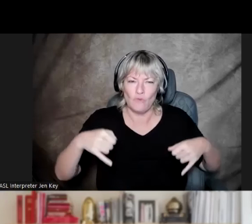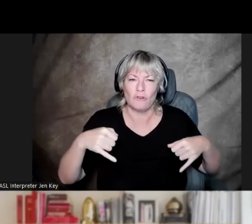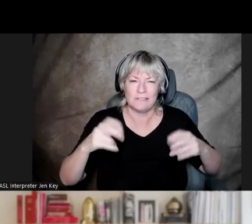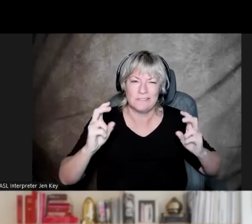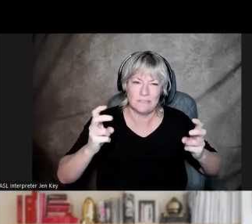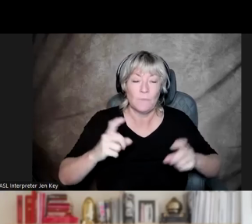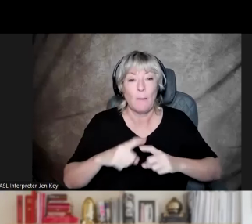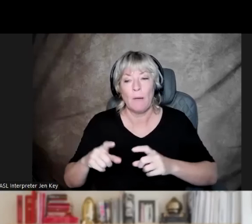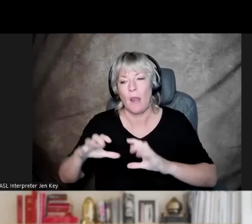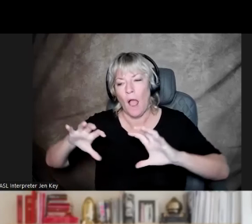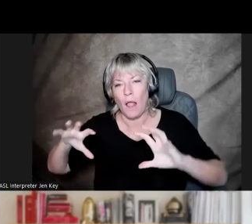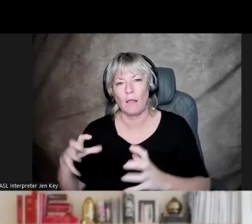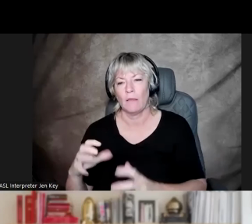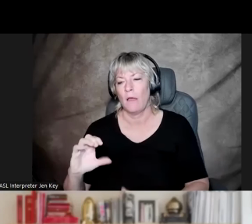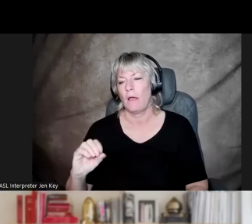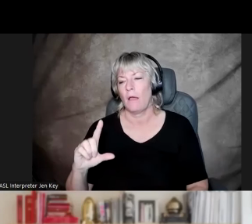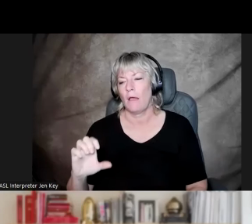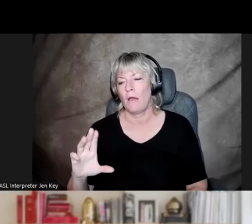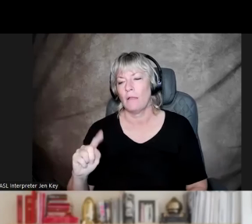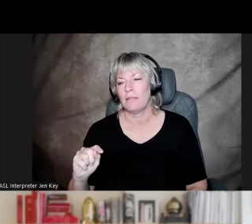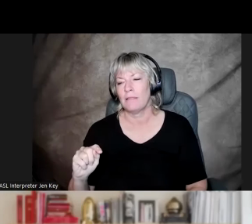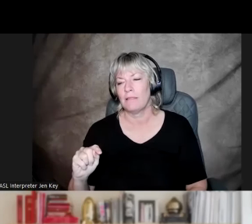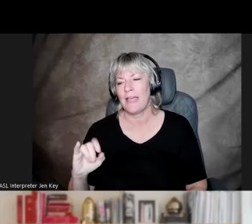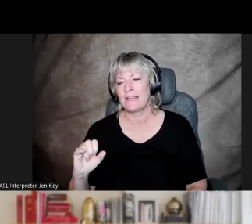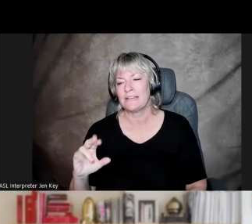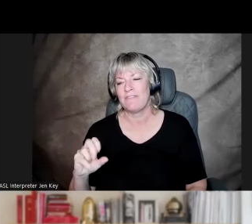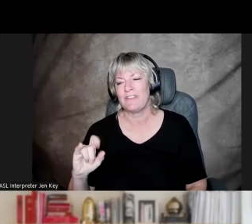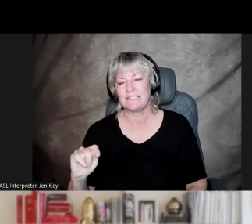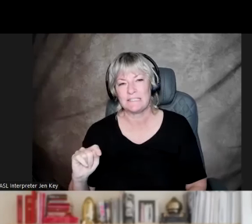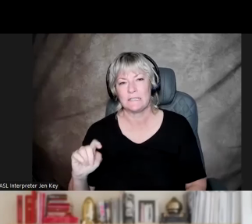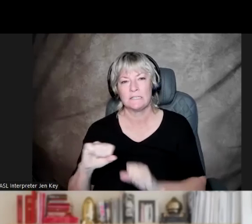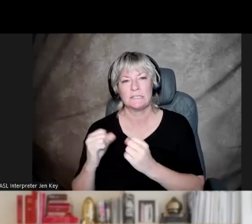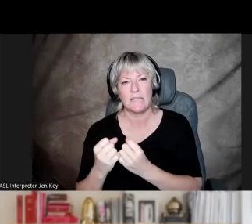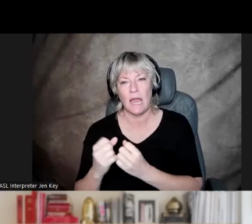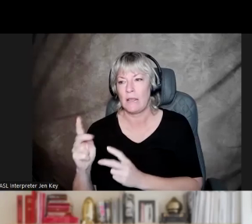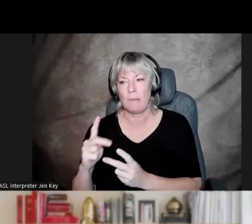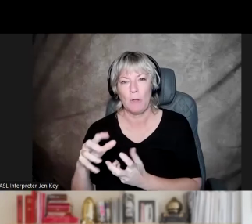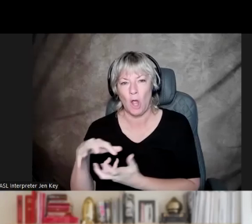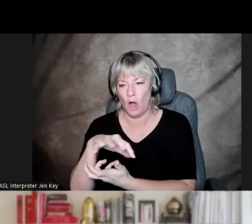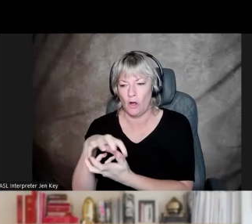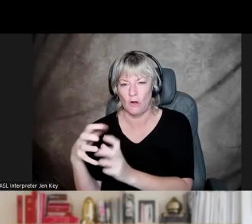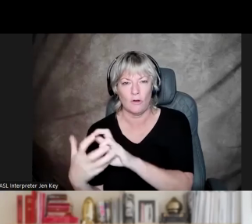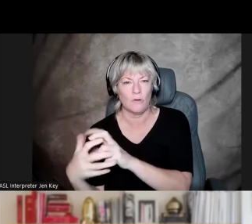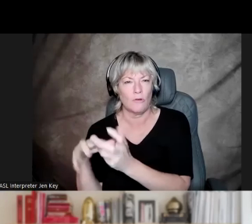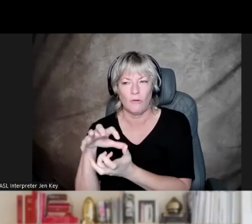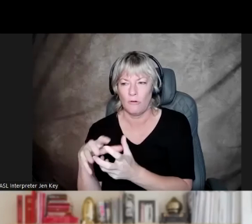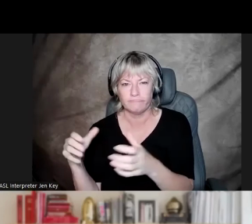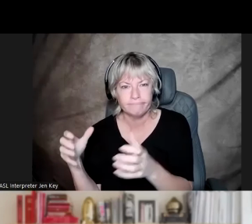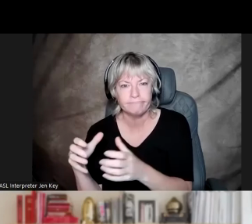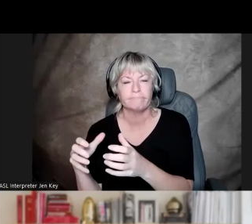in a collectivist society where you really are interconnected, intertwined, and your being, your presence, and how